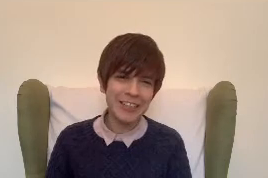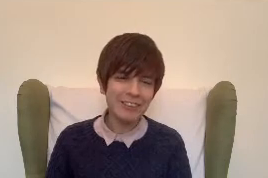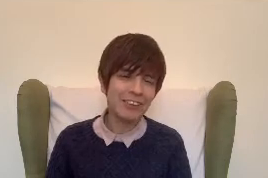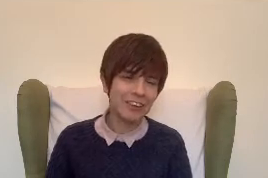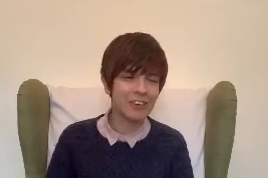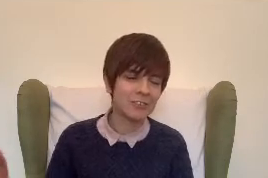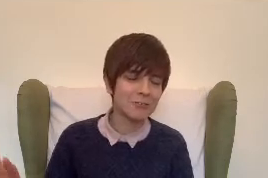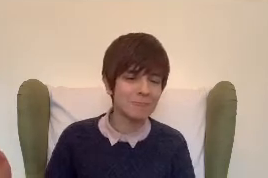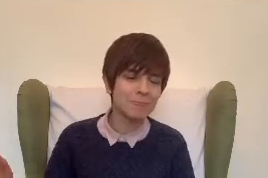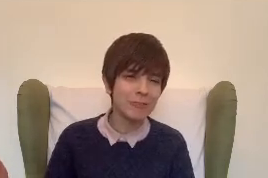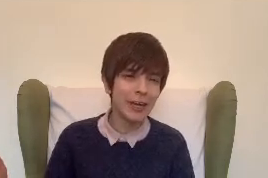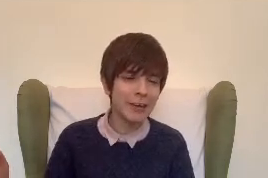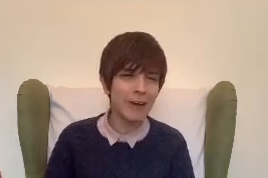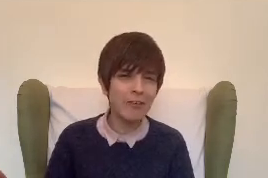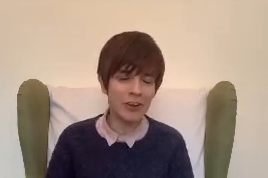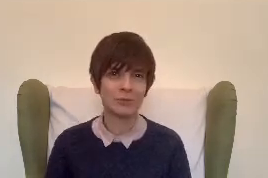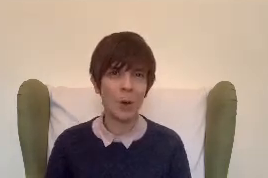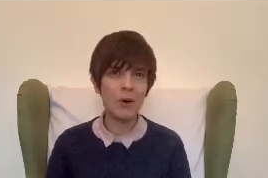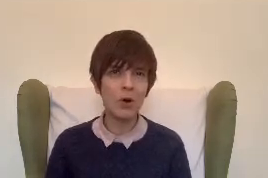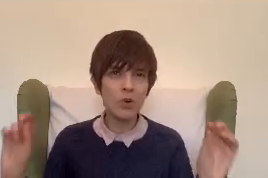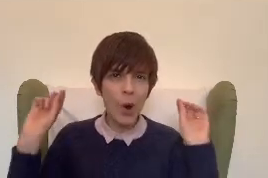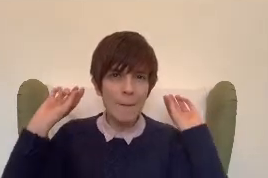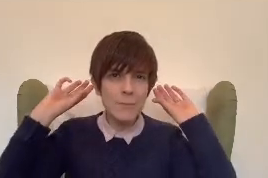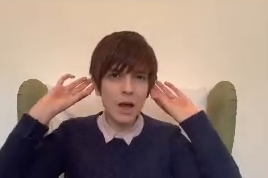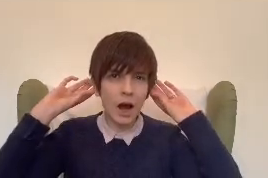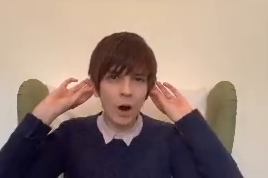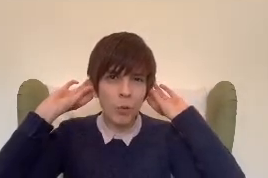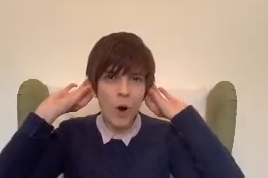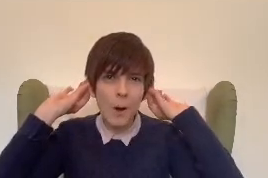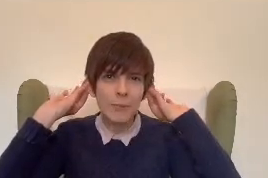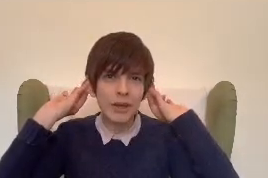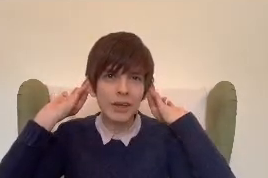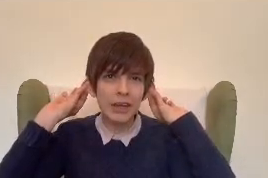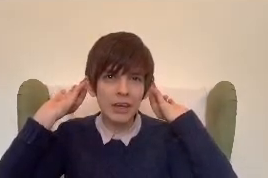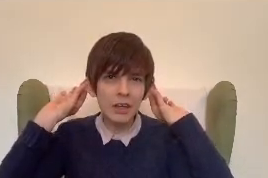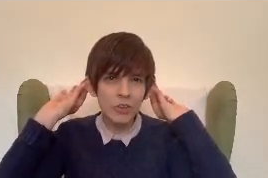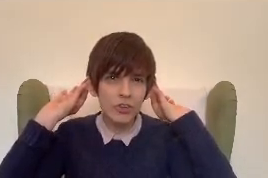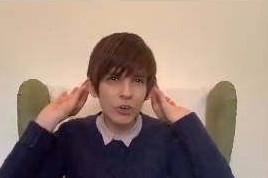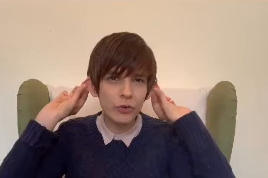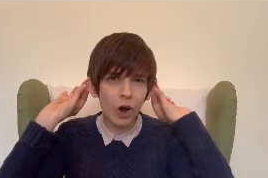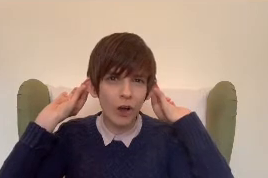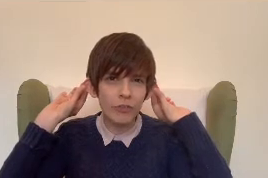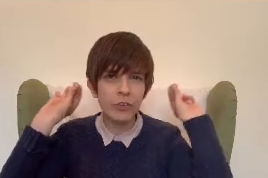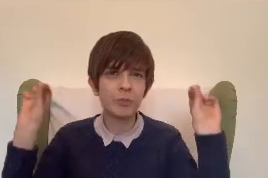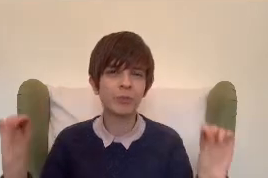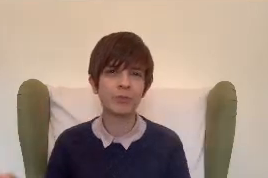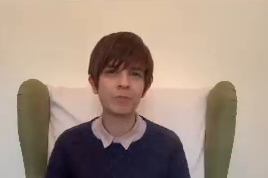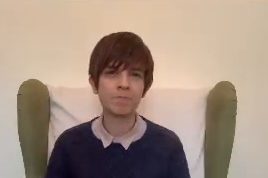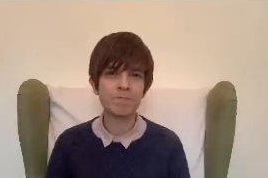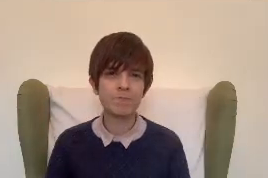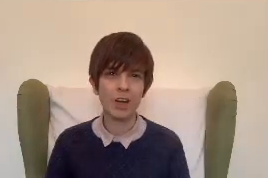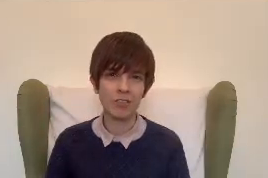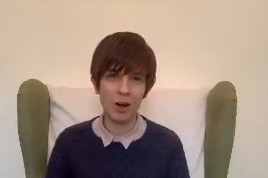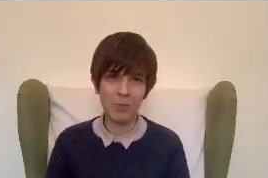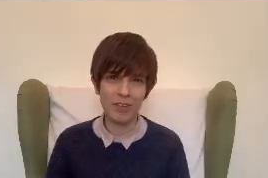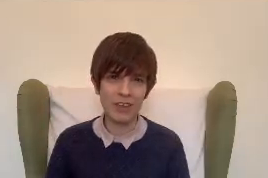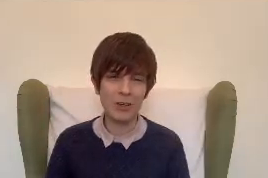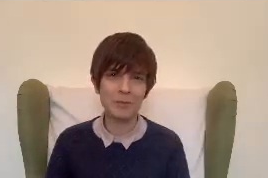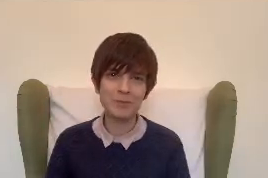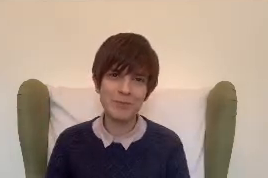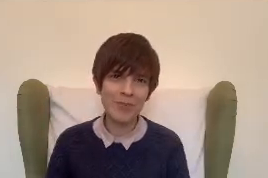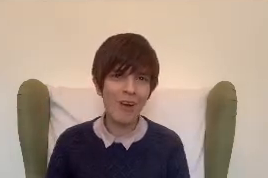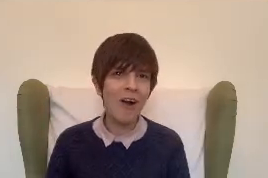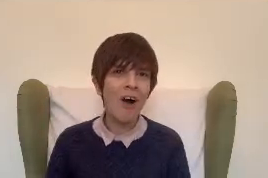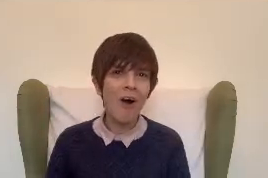And Little Red Riding Hood said, "Okay, fair enough. But Grandma, what big ears you've got." And Grandma